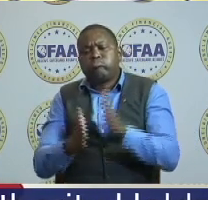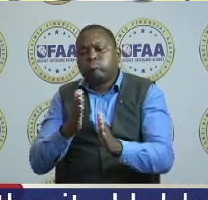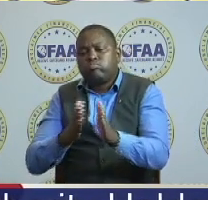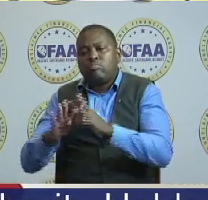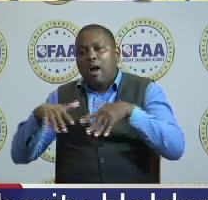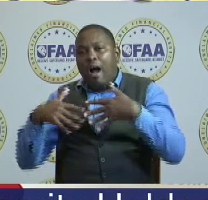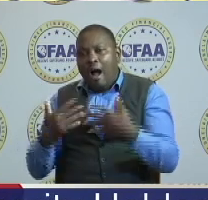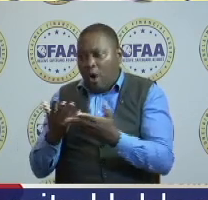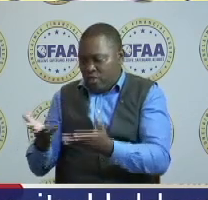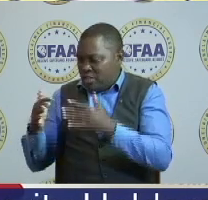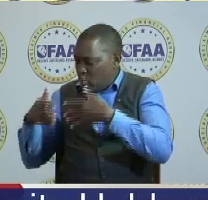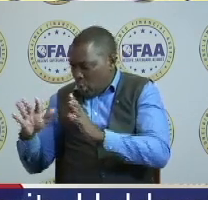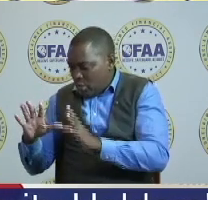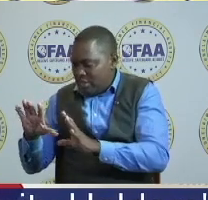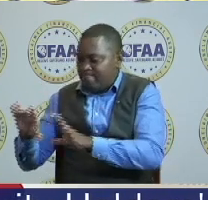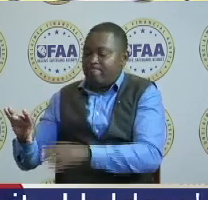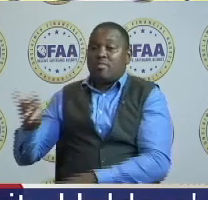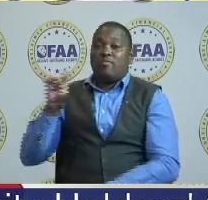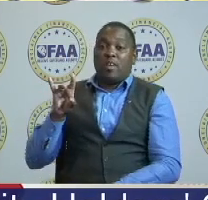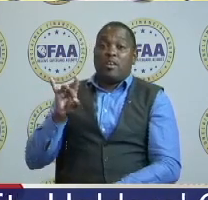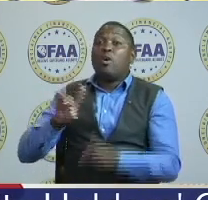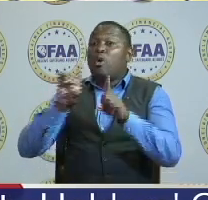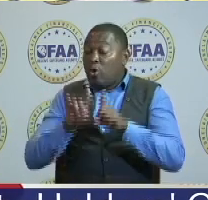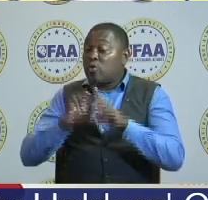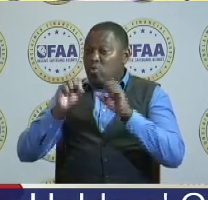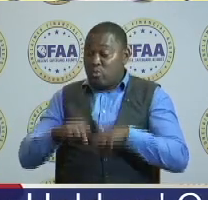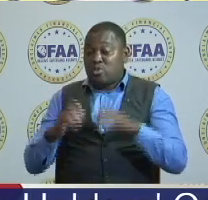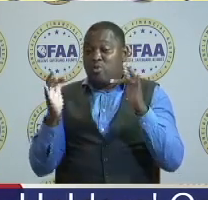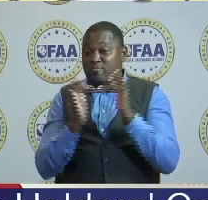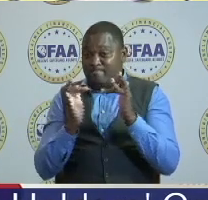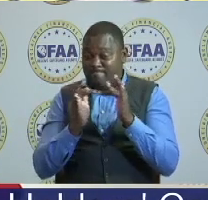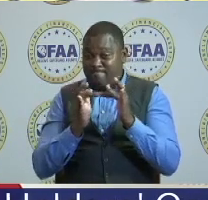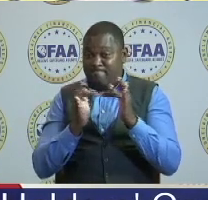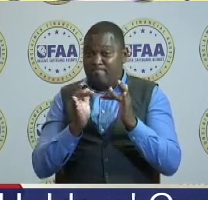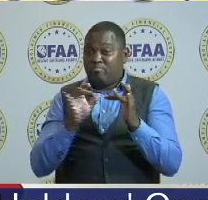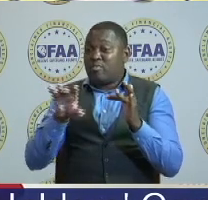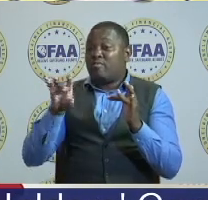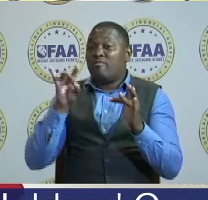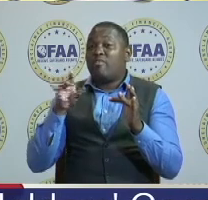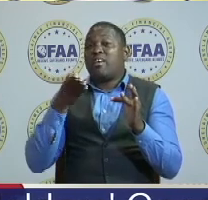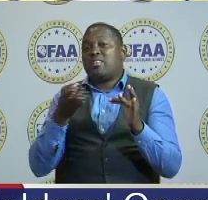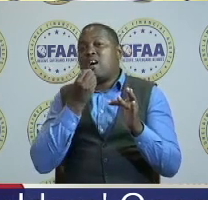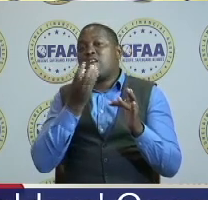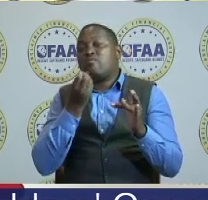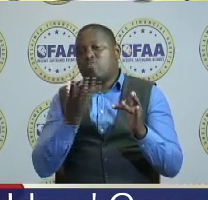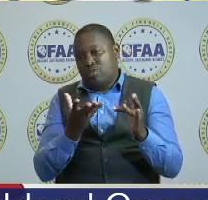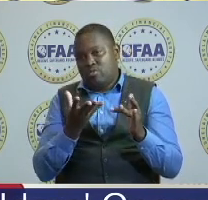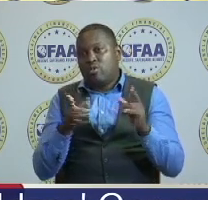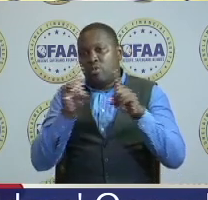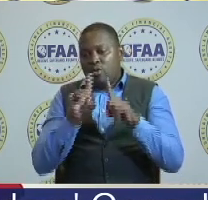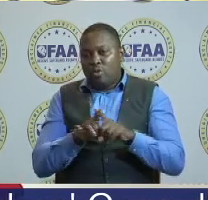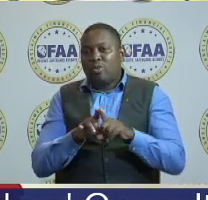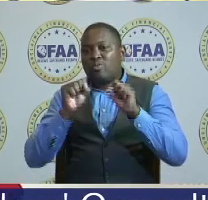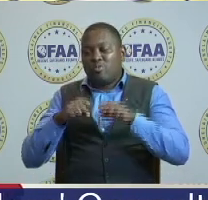still also go through our website, and you can go through our portal, that's the claims portal, and you can be able to get